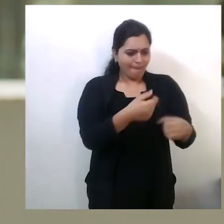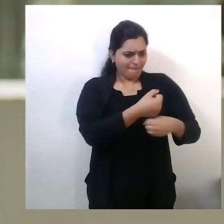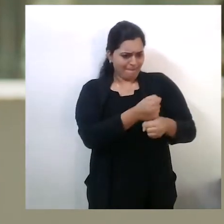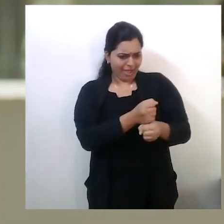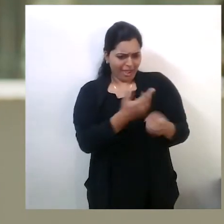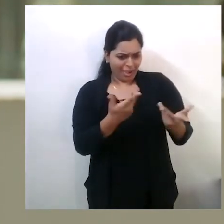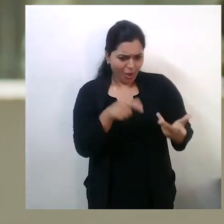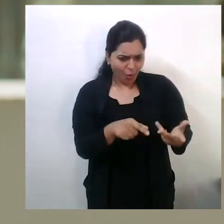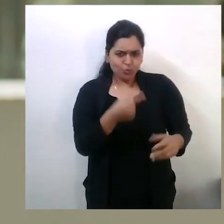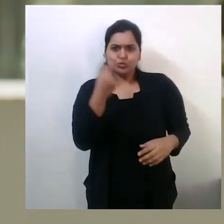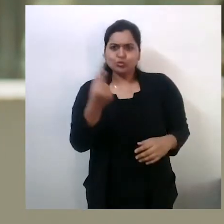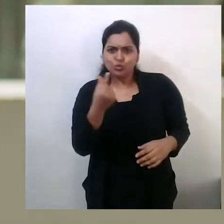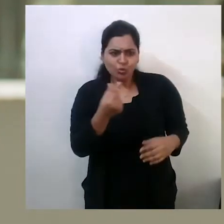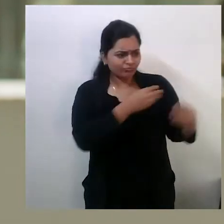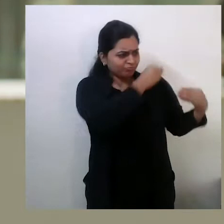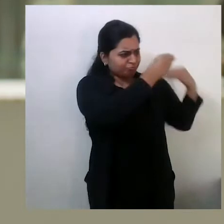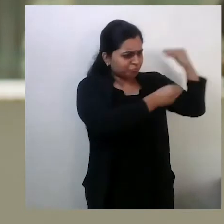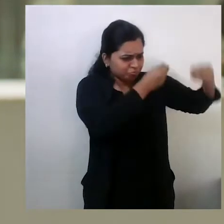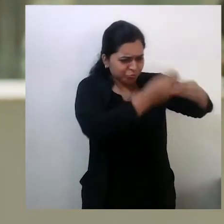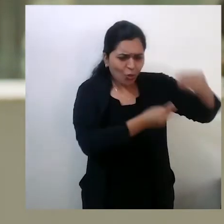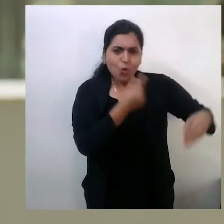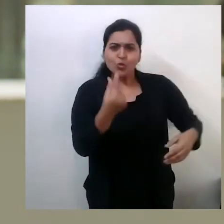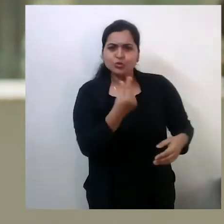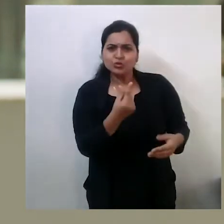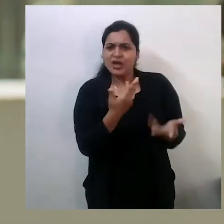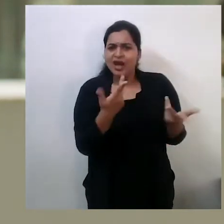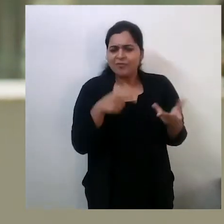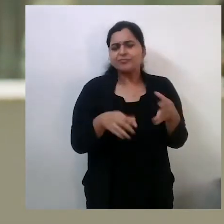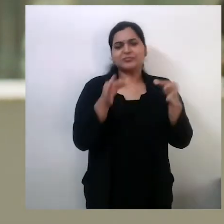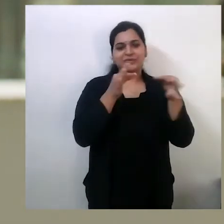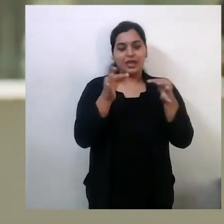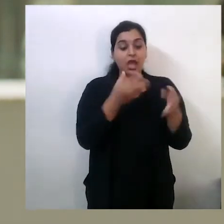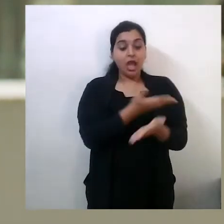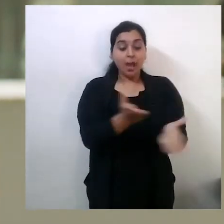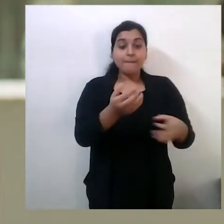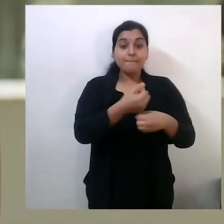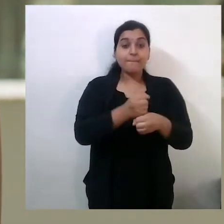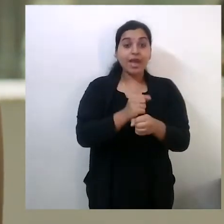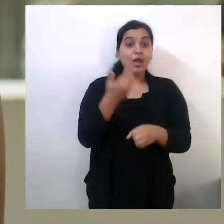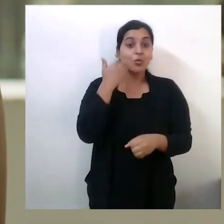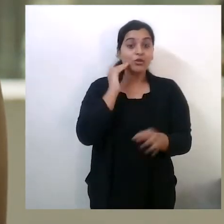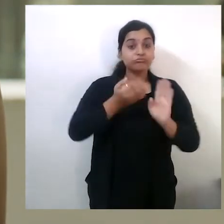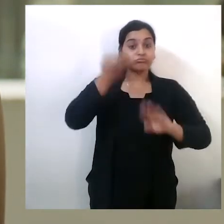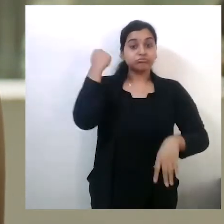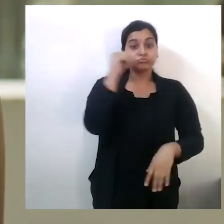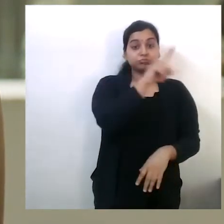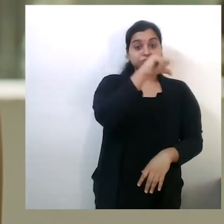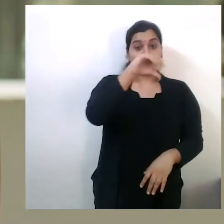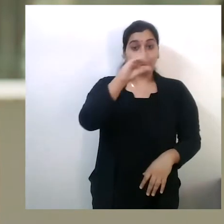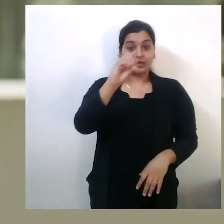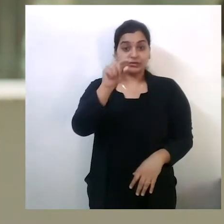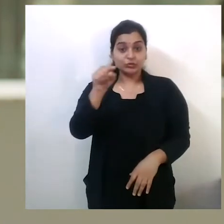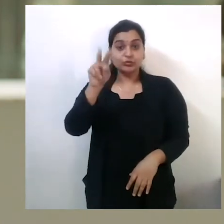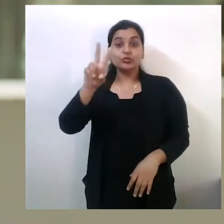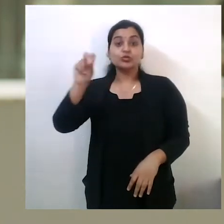reused by many people. Although most of the objects were made in the 19th and the 20th century, their craft